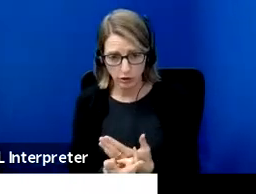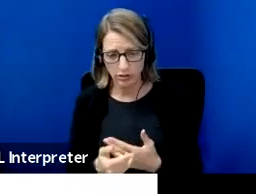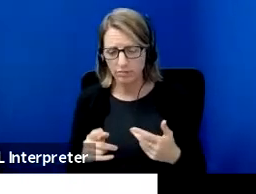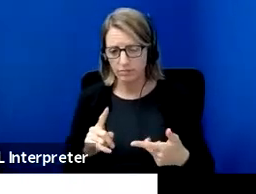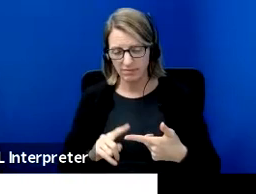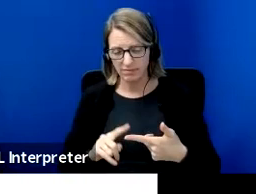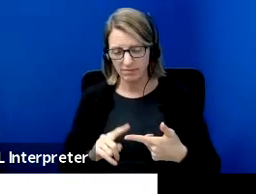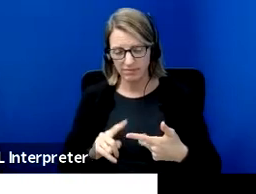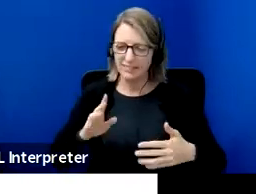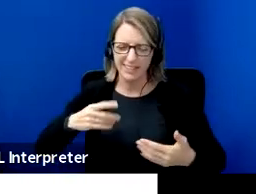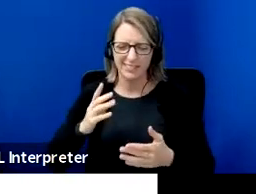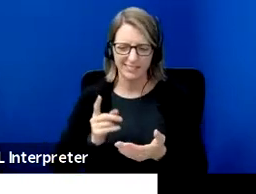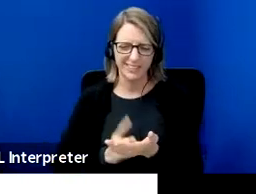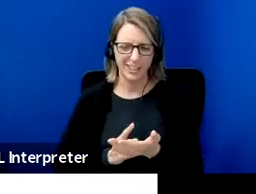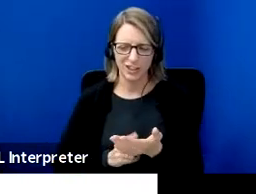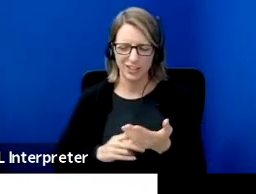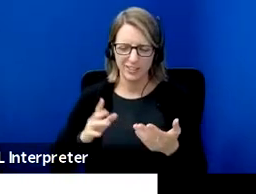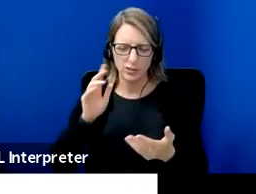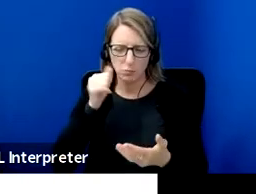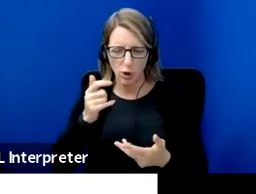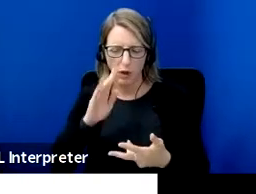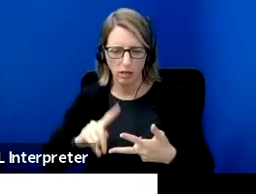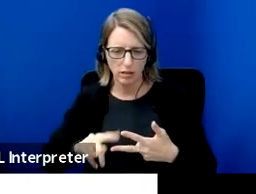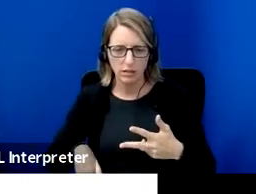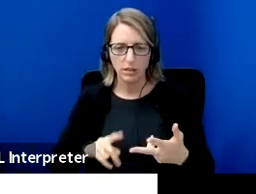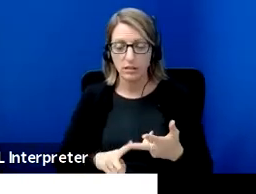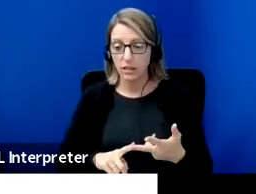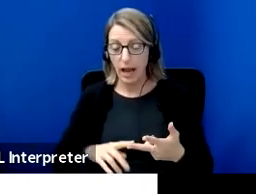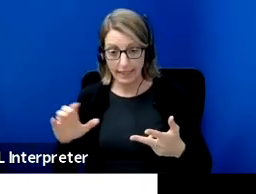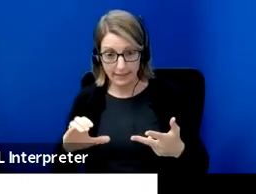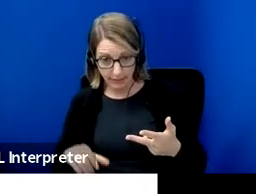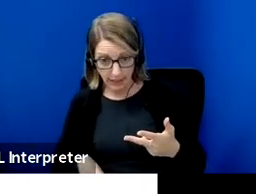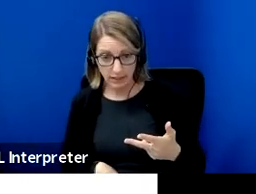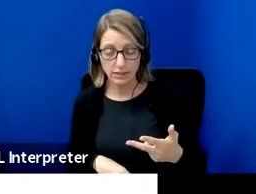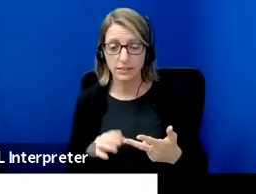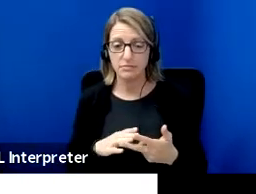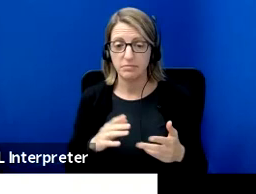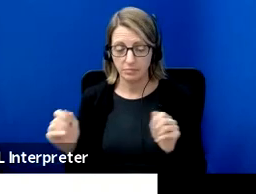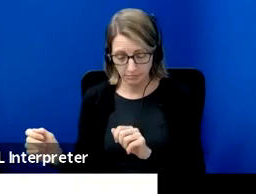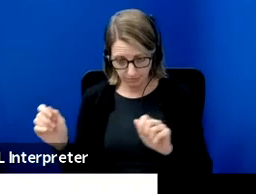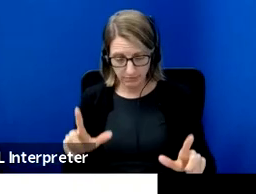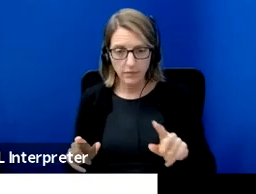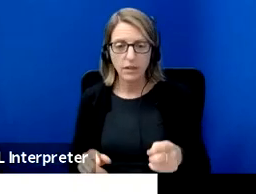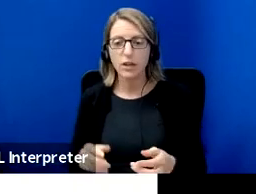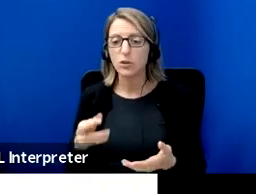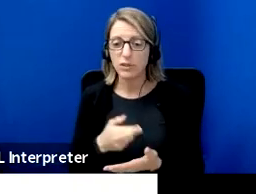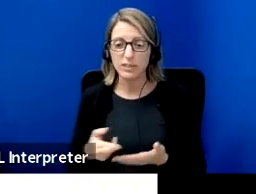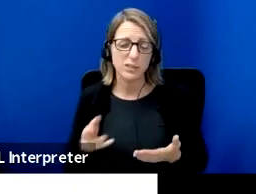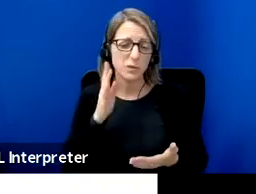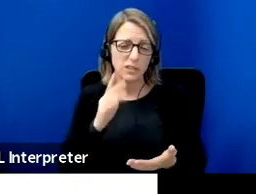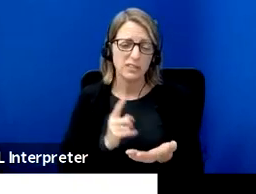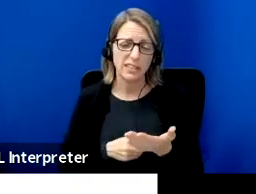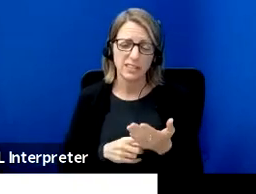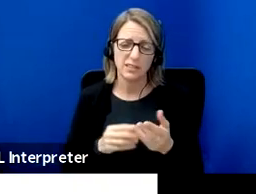tomorrow. We got into activities. We will look at these resources in more depth tomorrow, but we do have